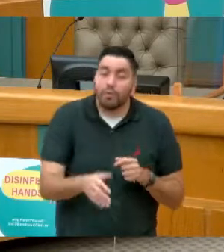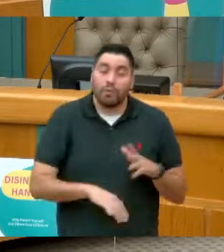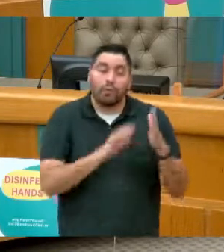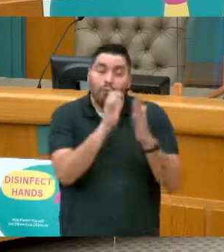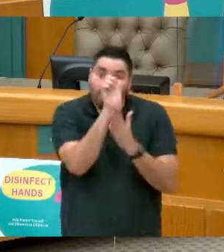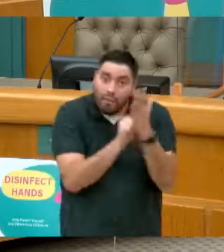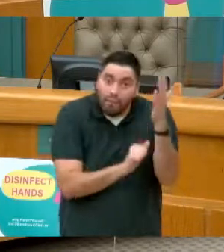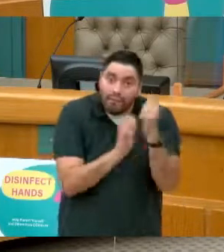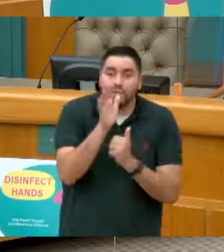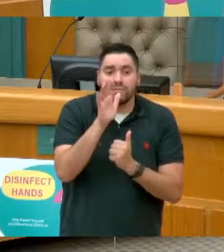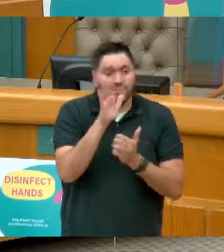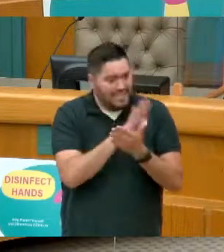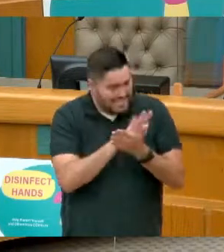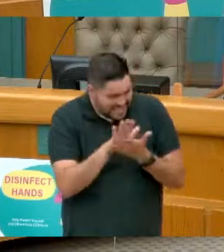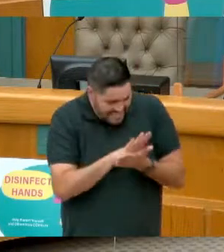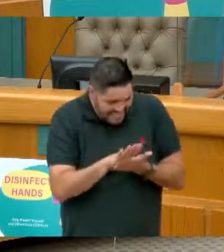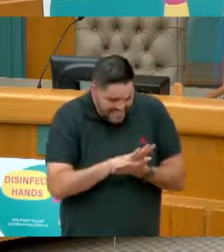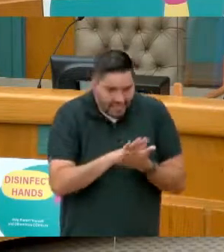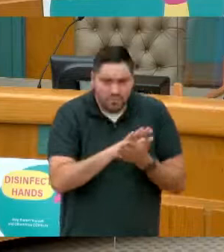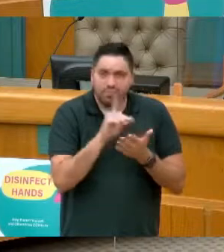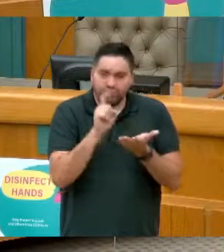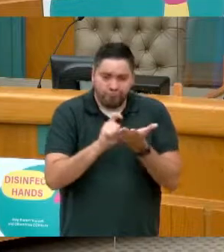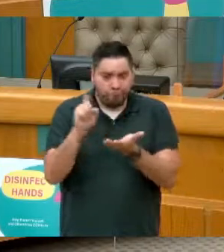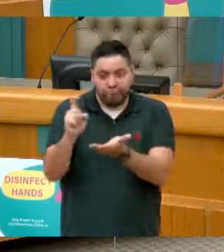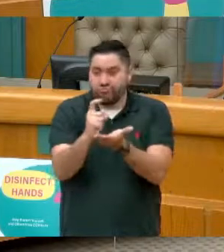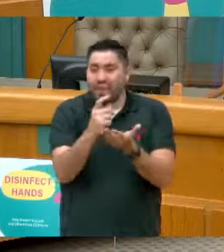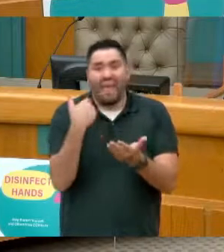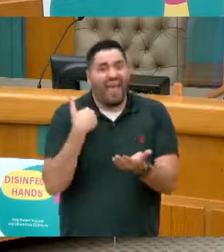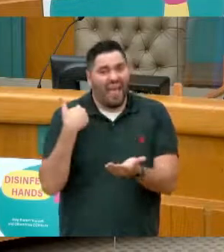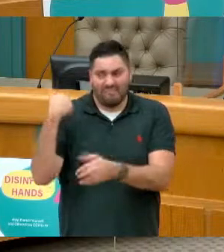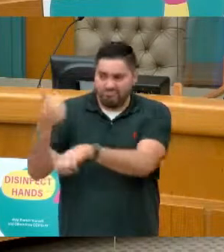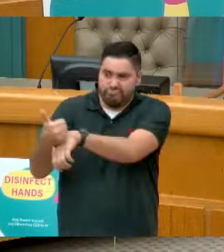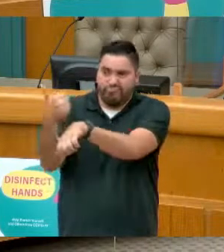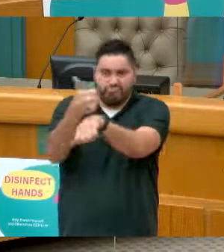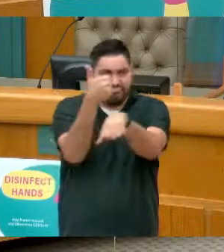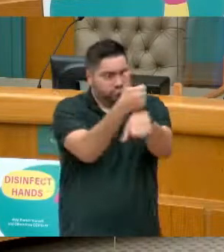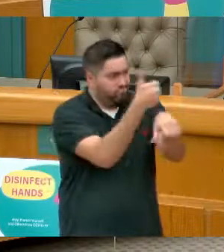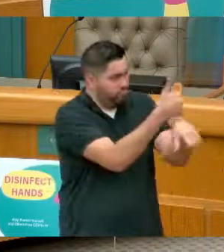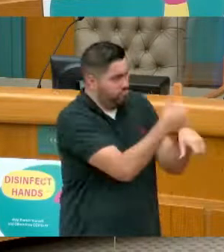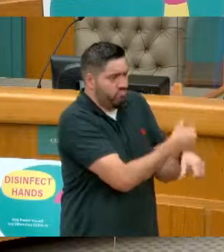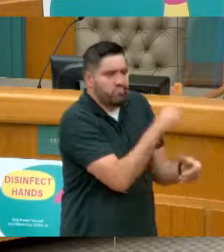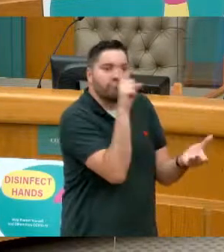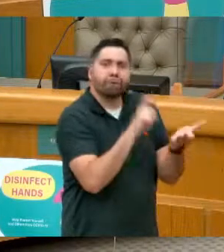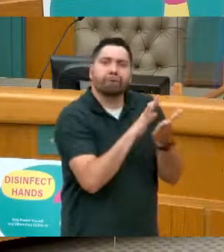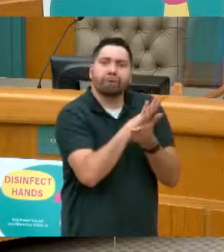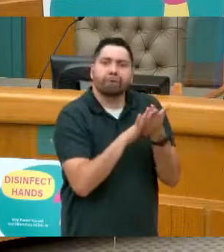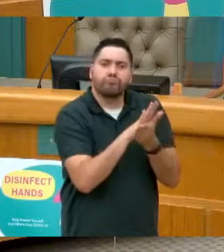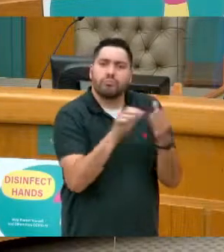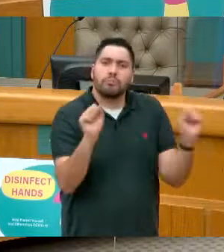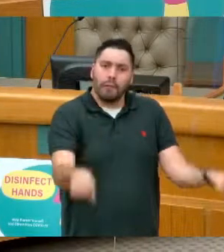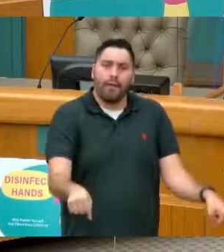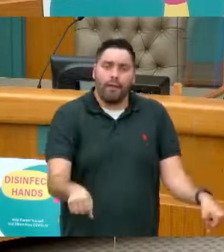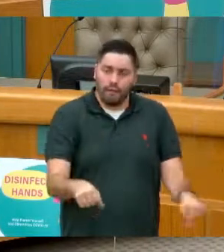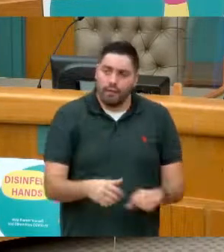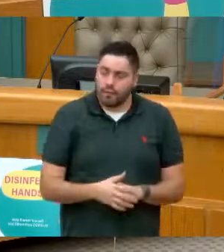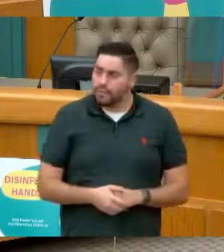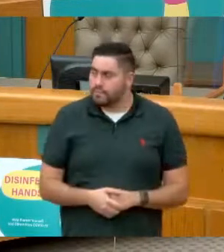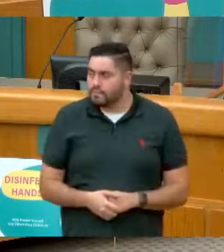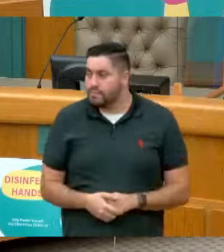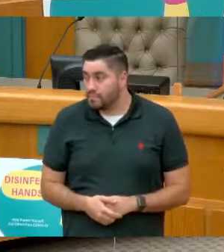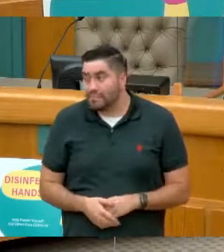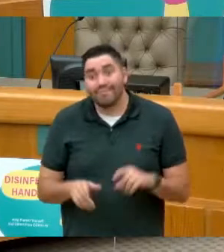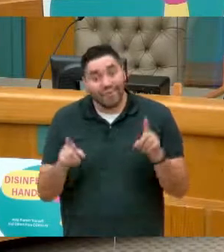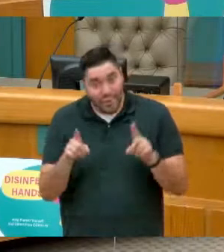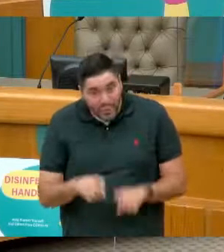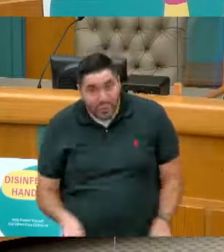to vote. And that's just another easy way that we can do to keep you safe. All the poll workers will be wearing masks.